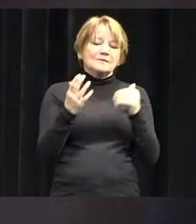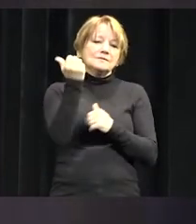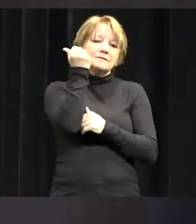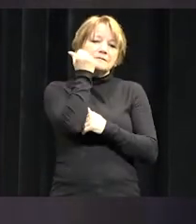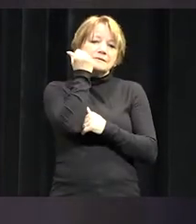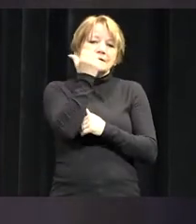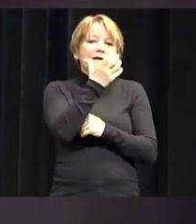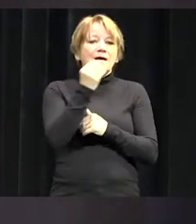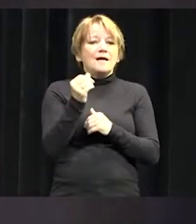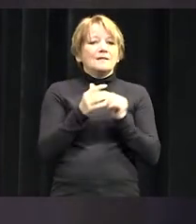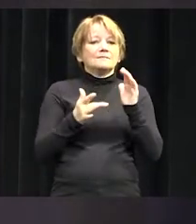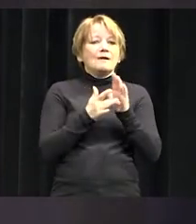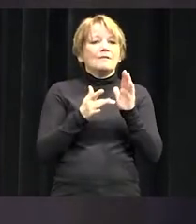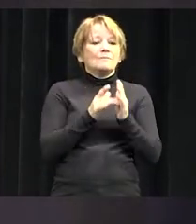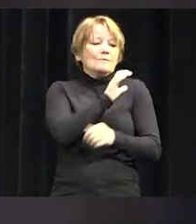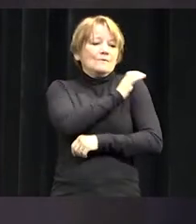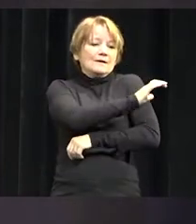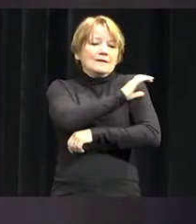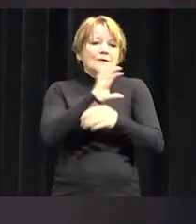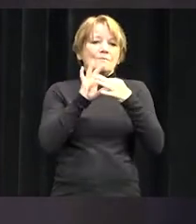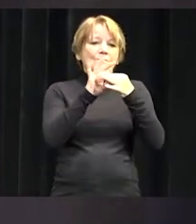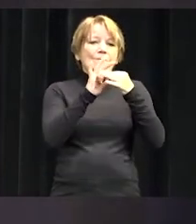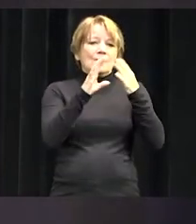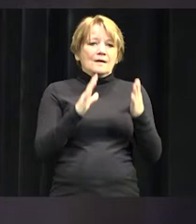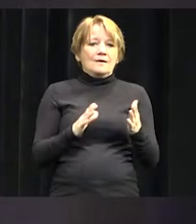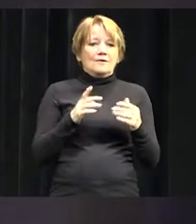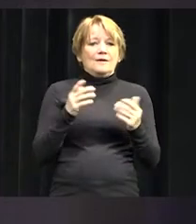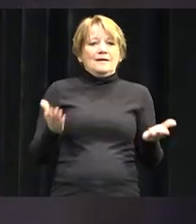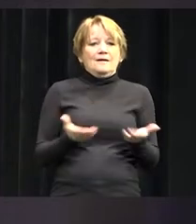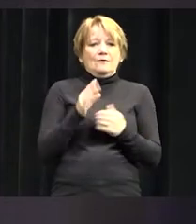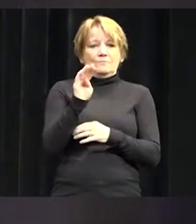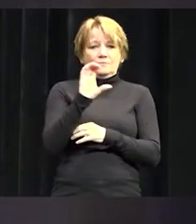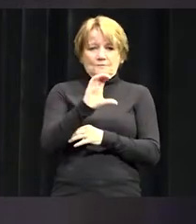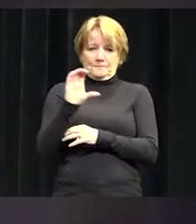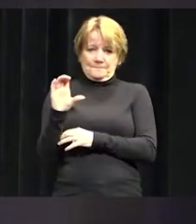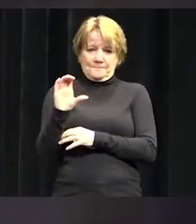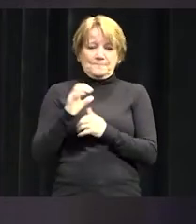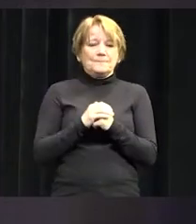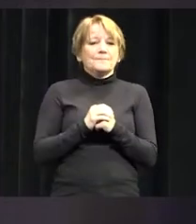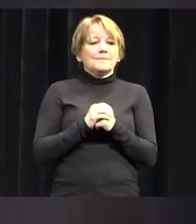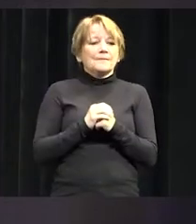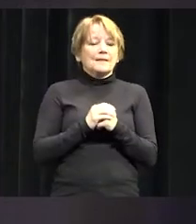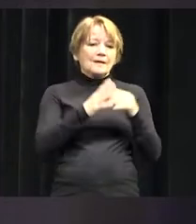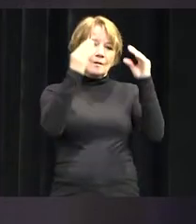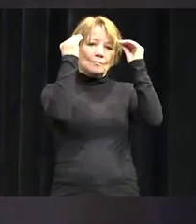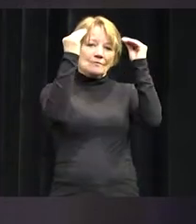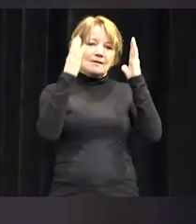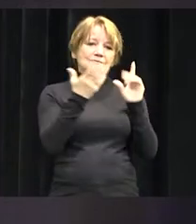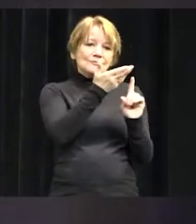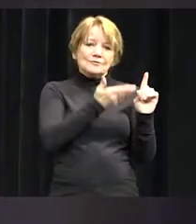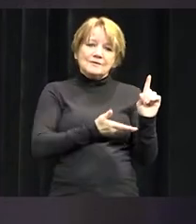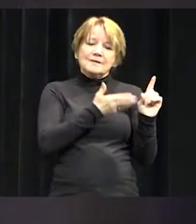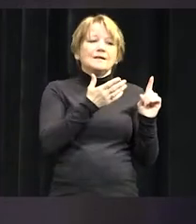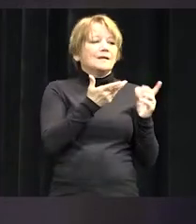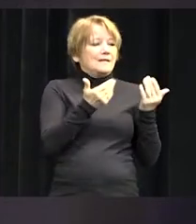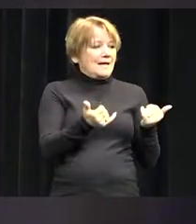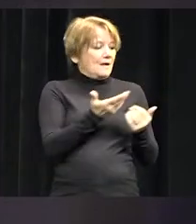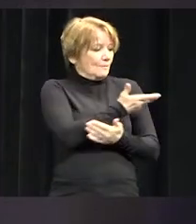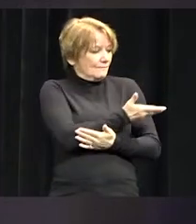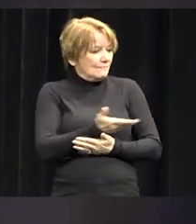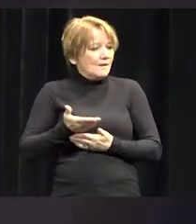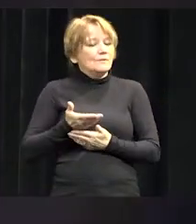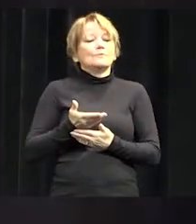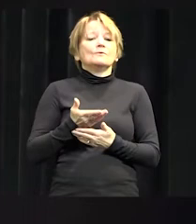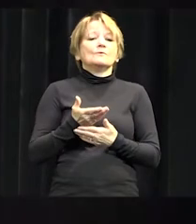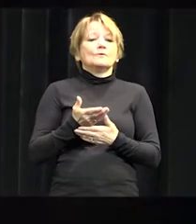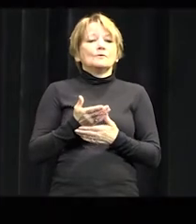clinical coordinator at bristol community college professor mcgowar we now invite you to deliver